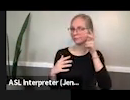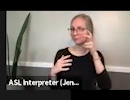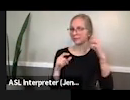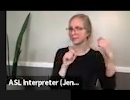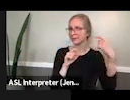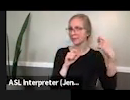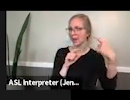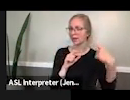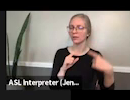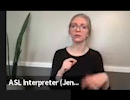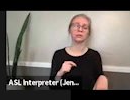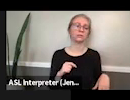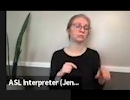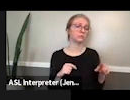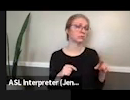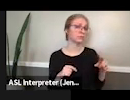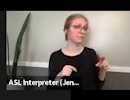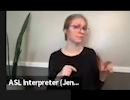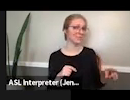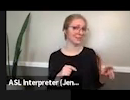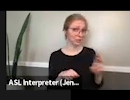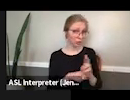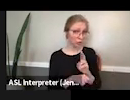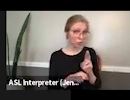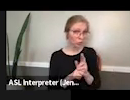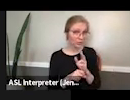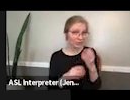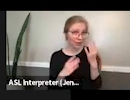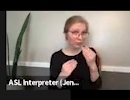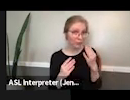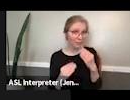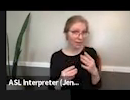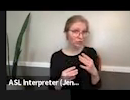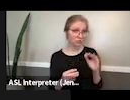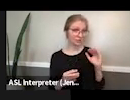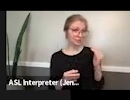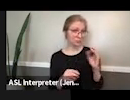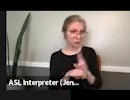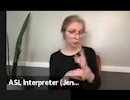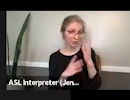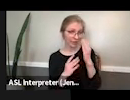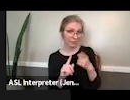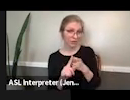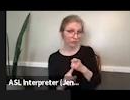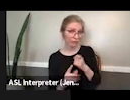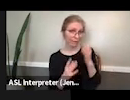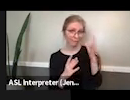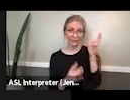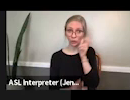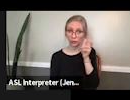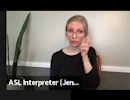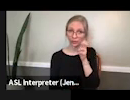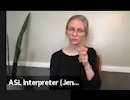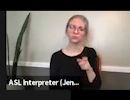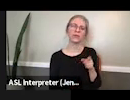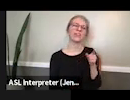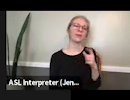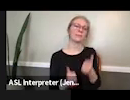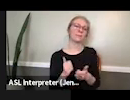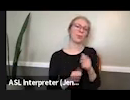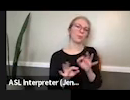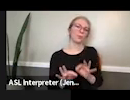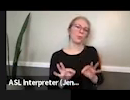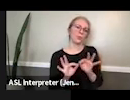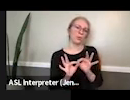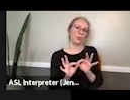Does he use information? Does he appear to use information from his hearing? This is the most important thing about hearing. The single